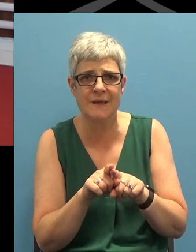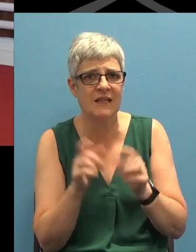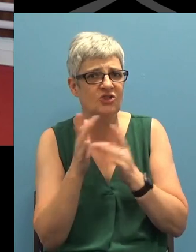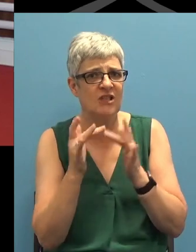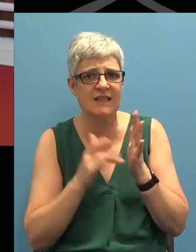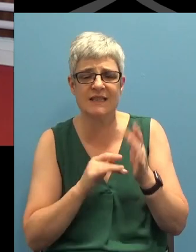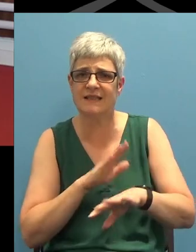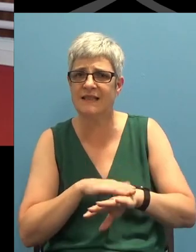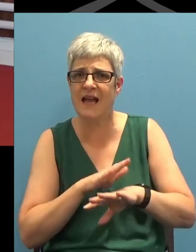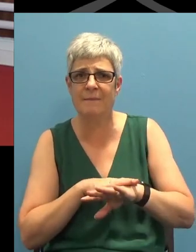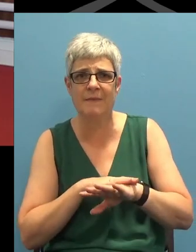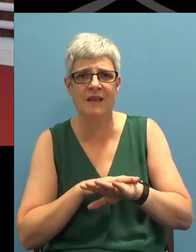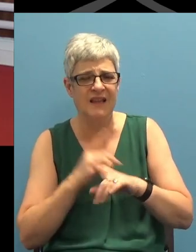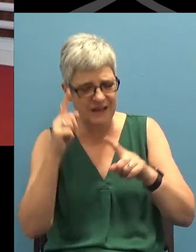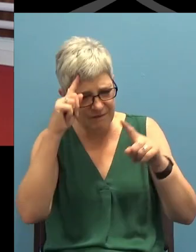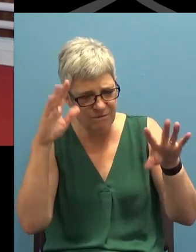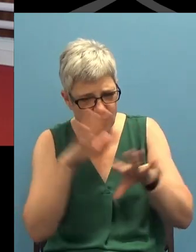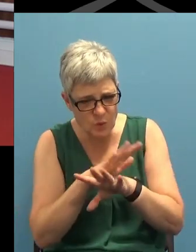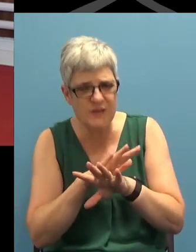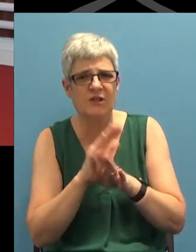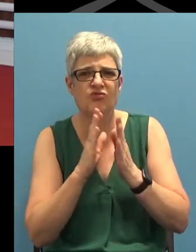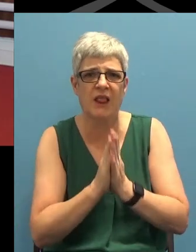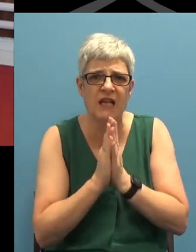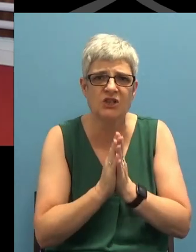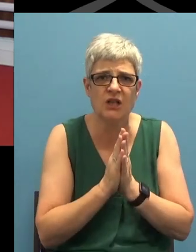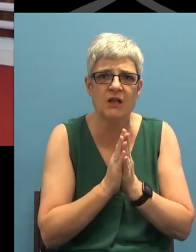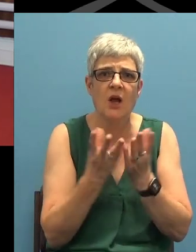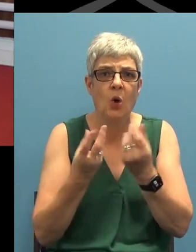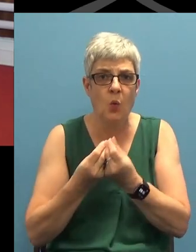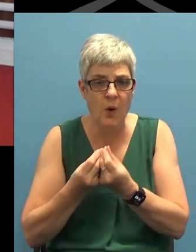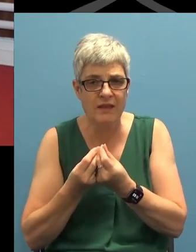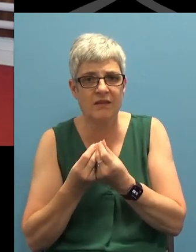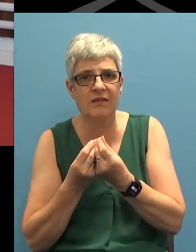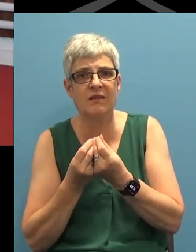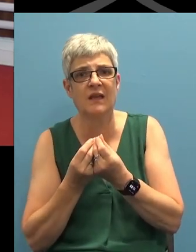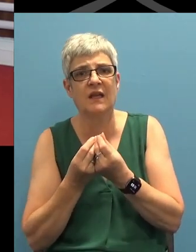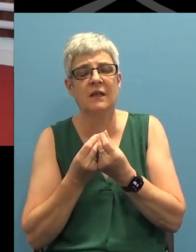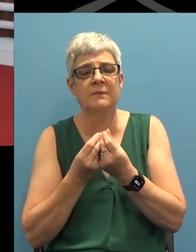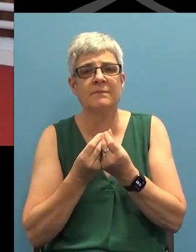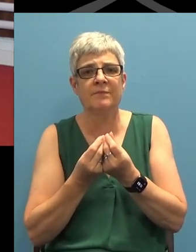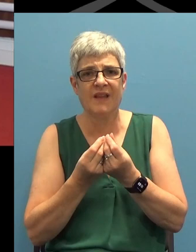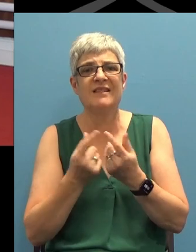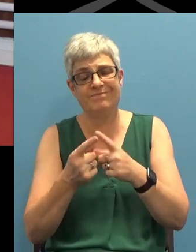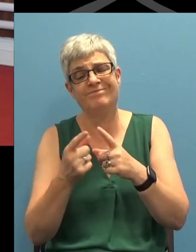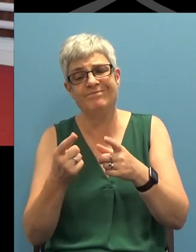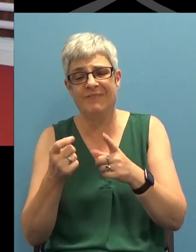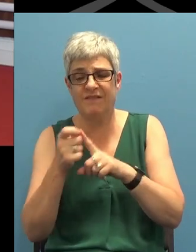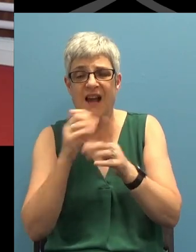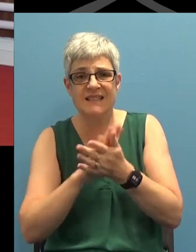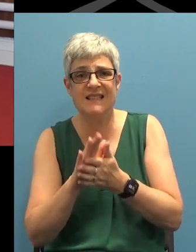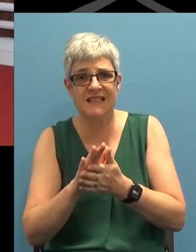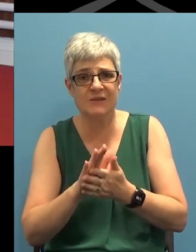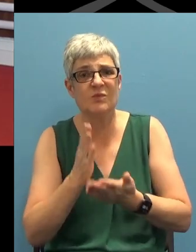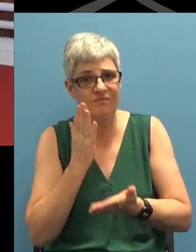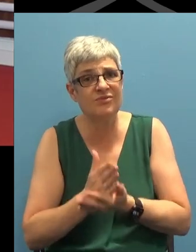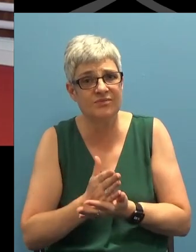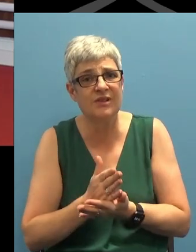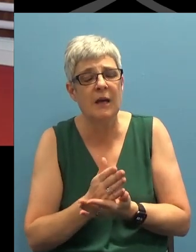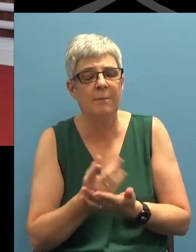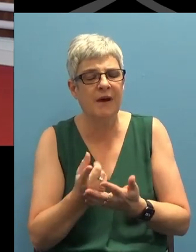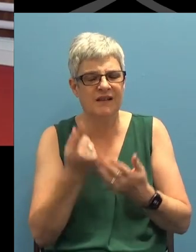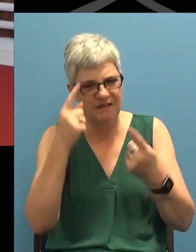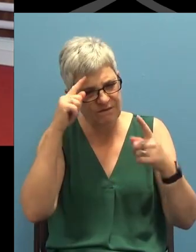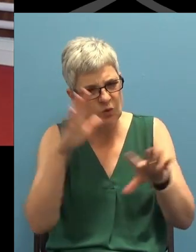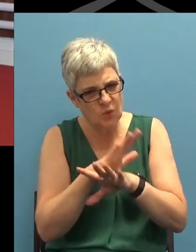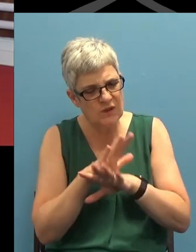time, confusing their religion, devout and sincere as it was in the Pharisees' case, confusing that with the mission